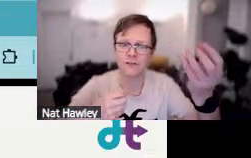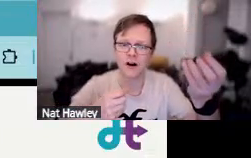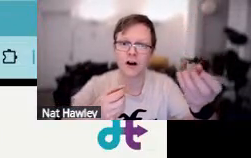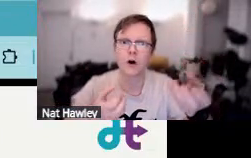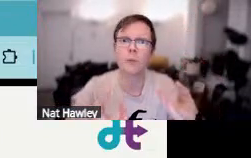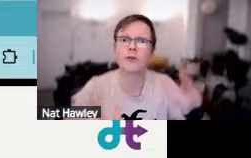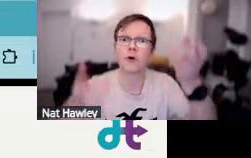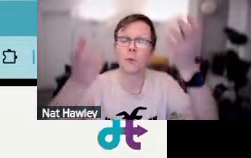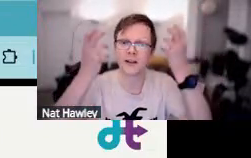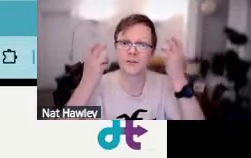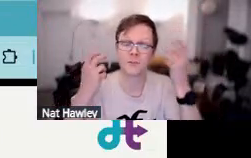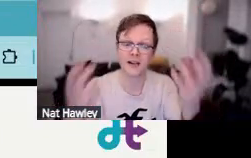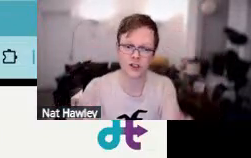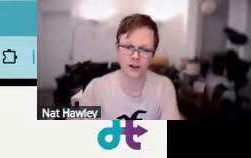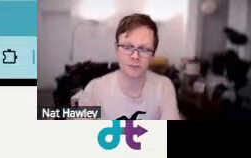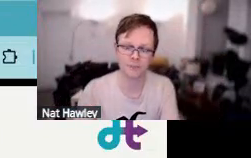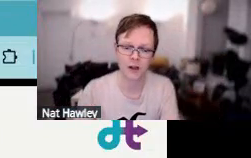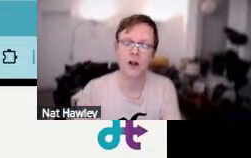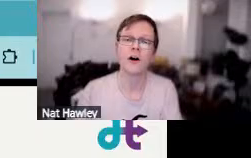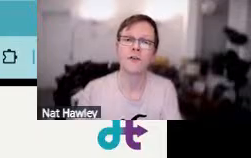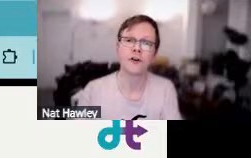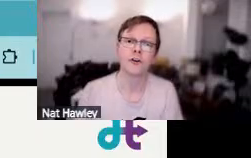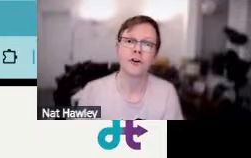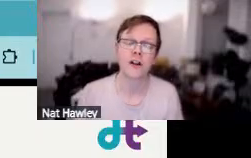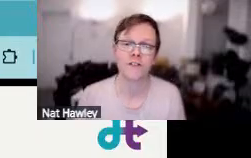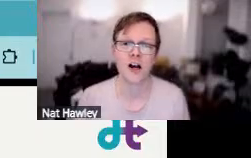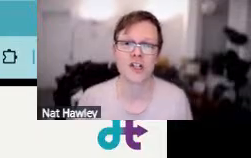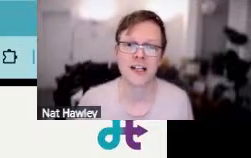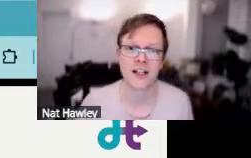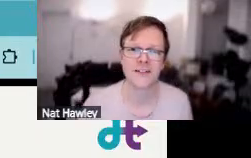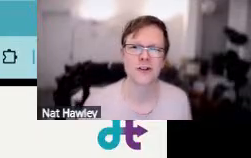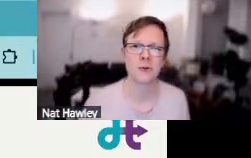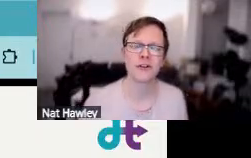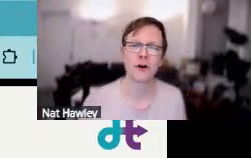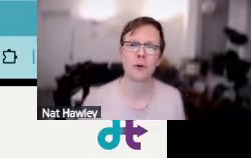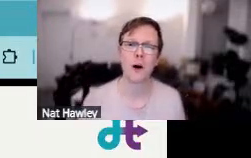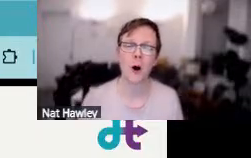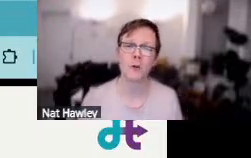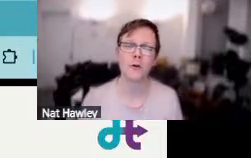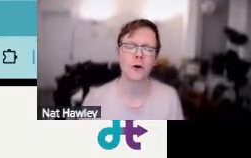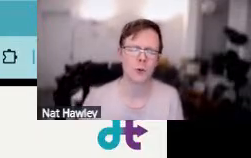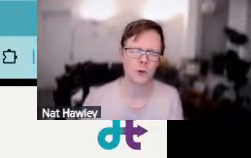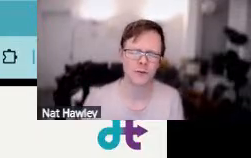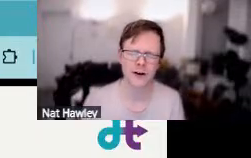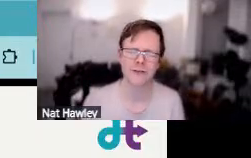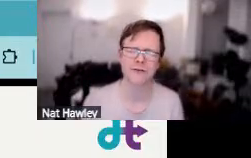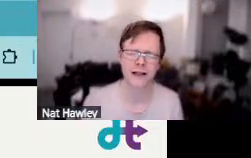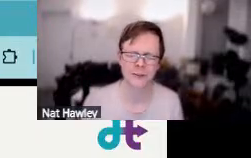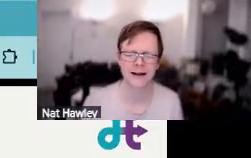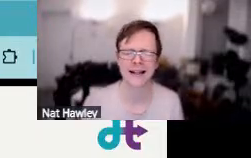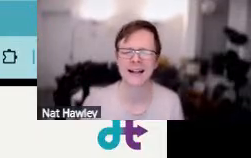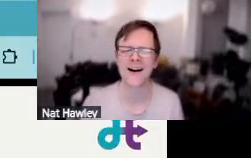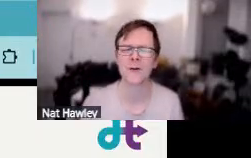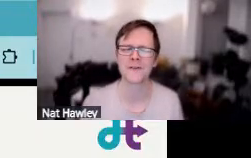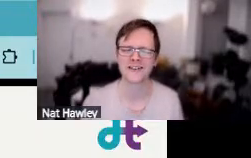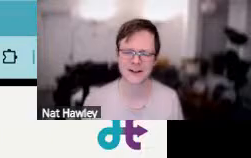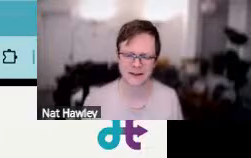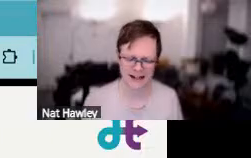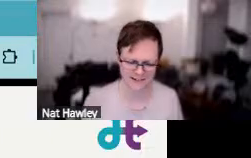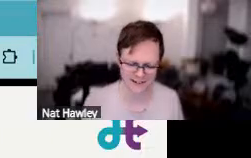kind of absorbing the information, for neurodivergent individuals who very frequently